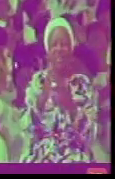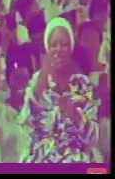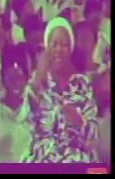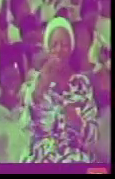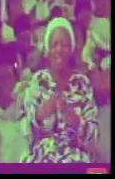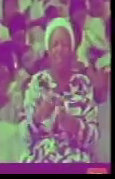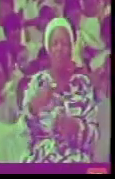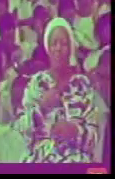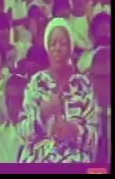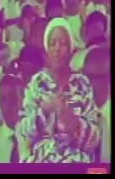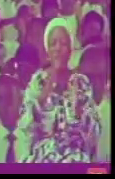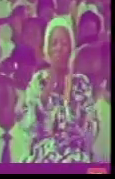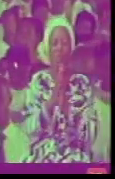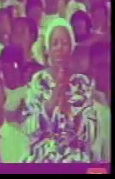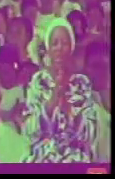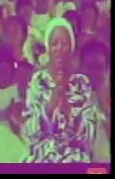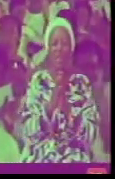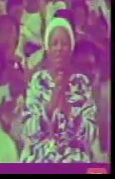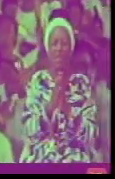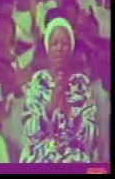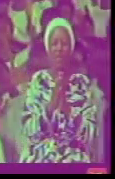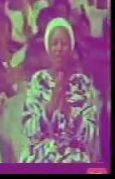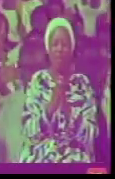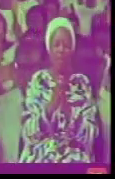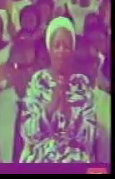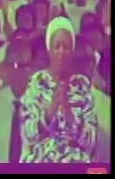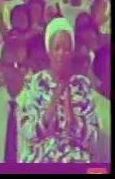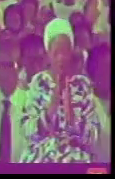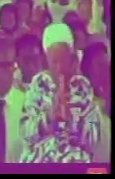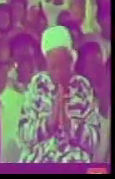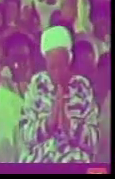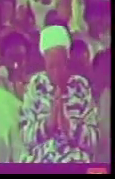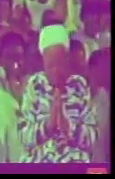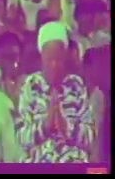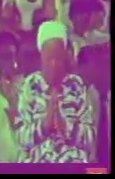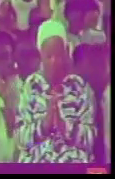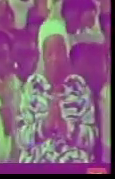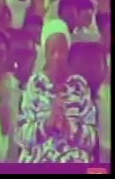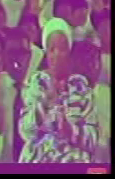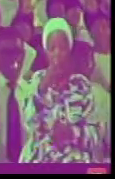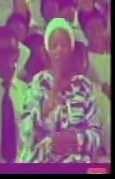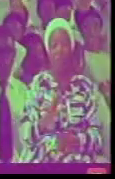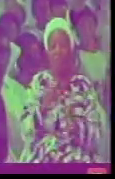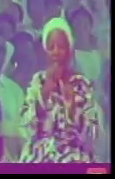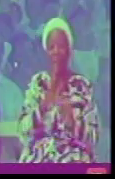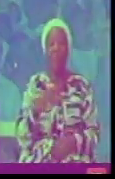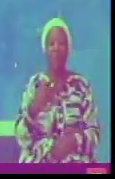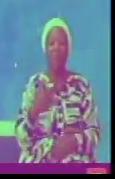in every life. In Jesus' name, we pray.